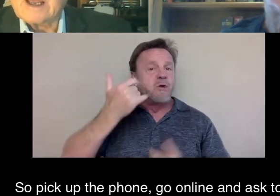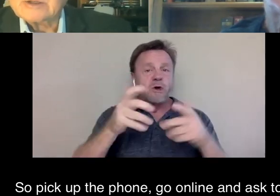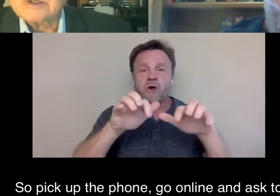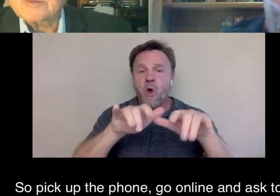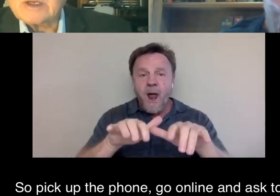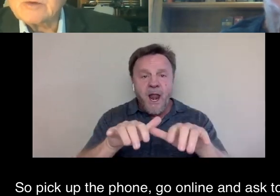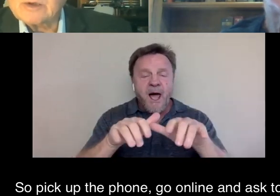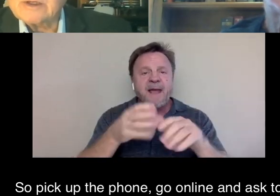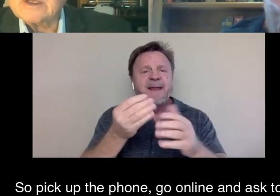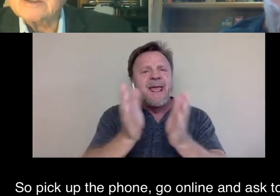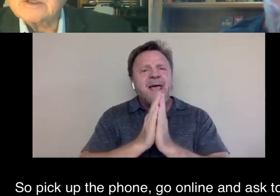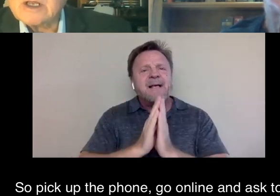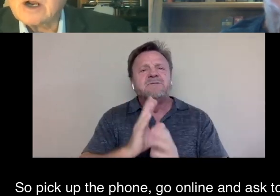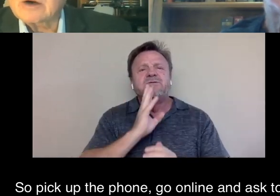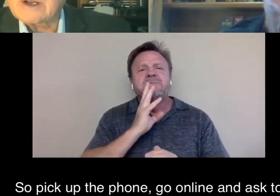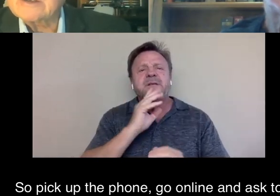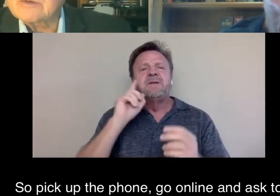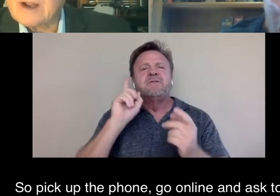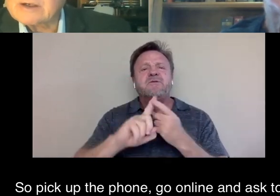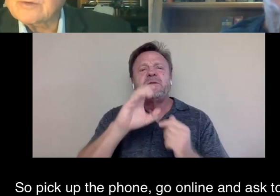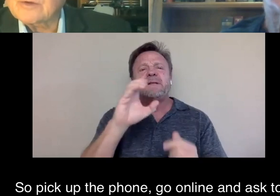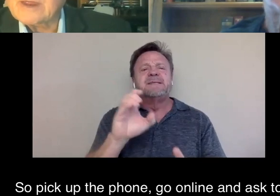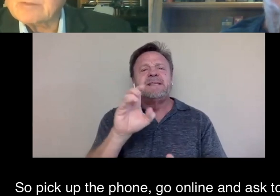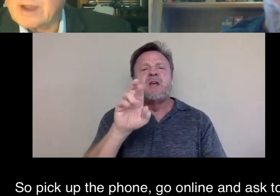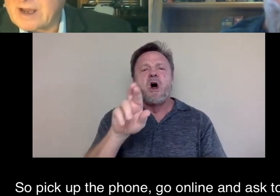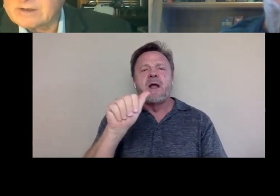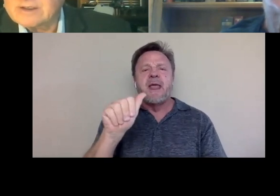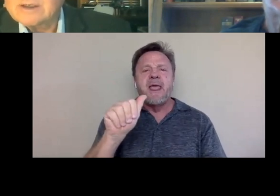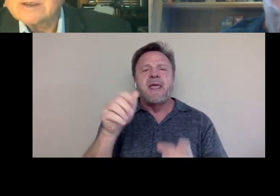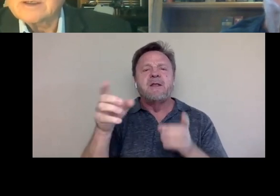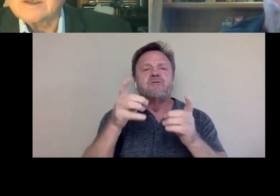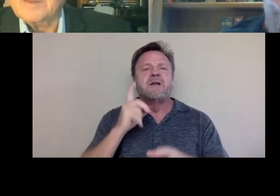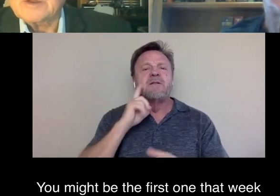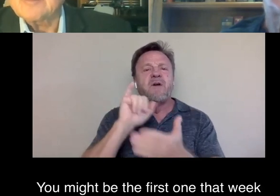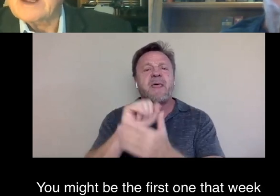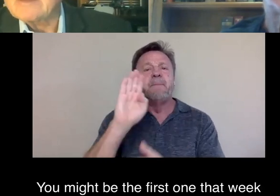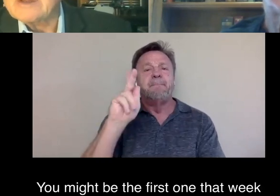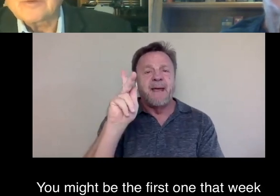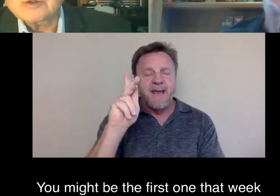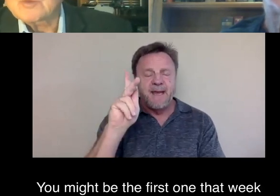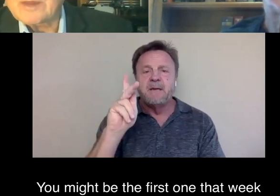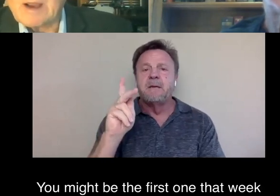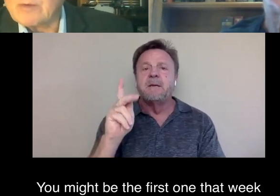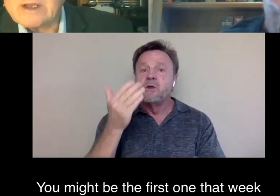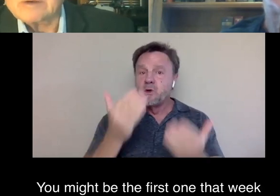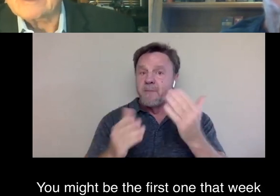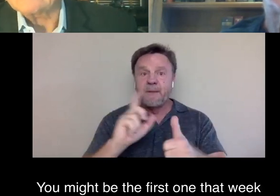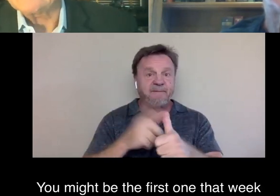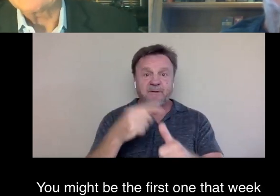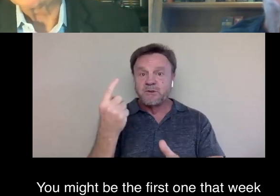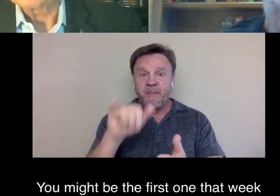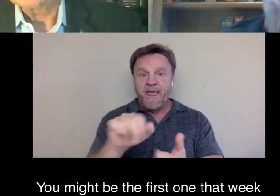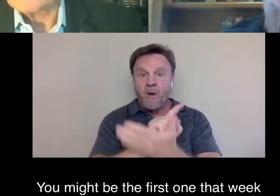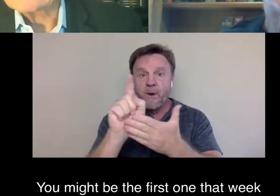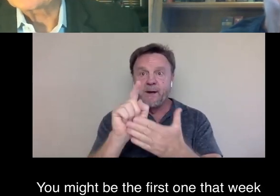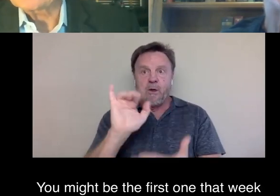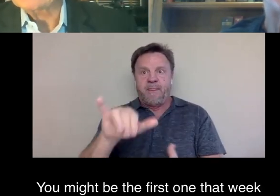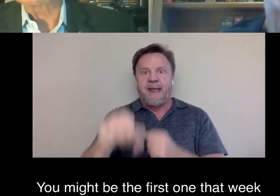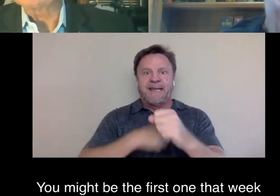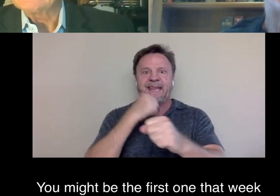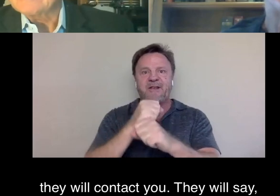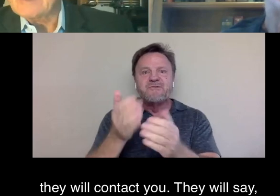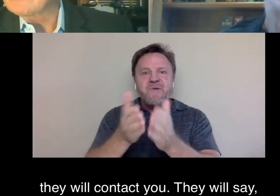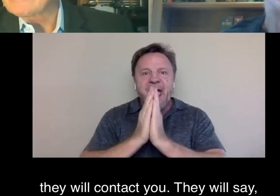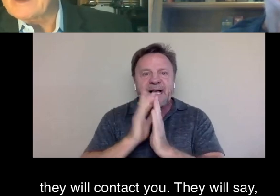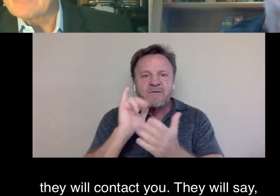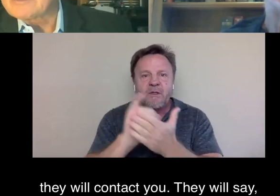and ask to speak with the CRA director for that bank. You might be the first one that week or that year to ask for that,